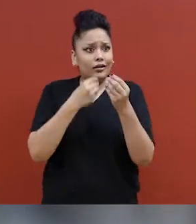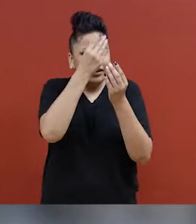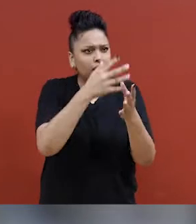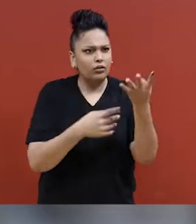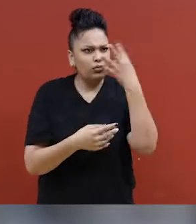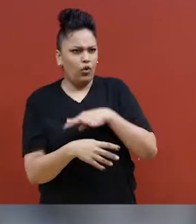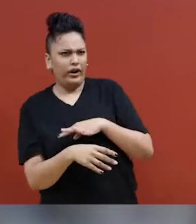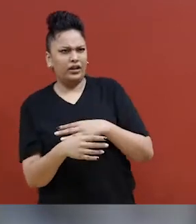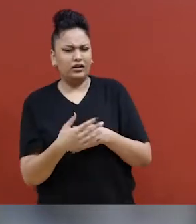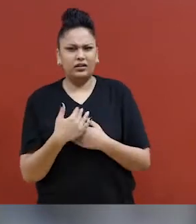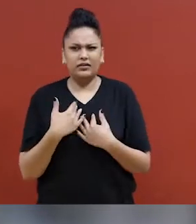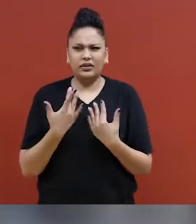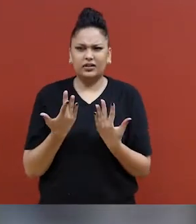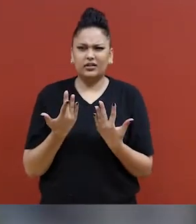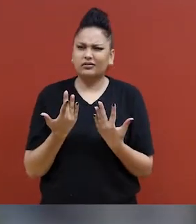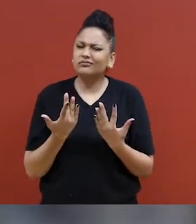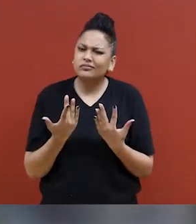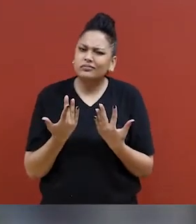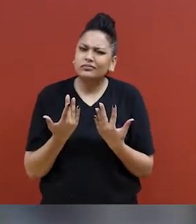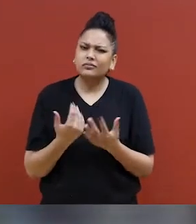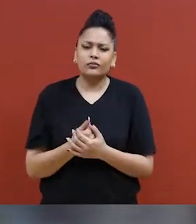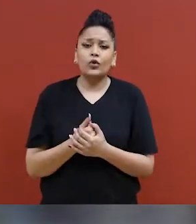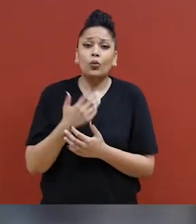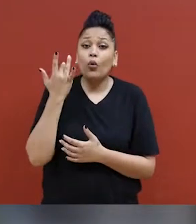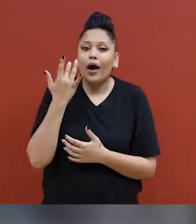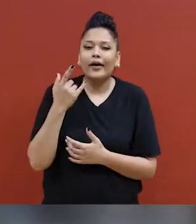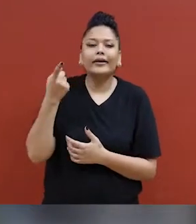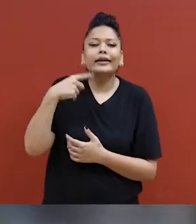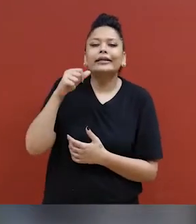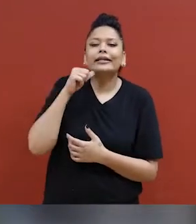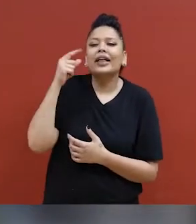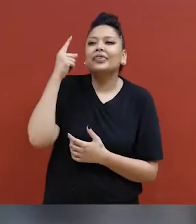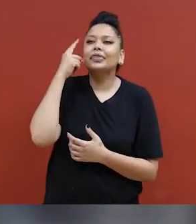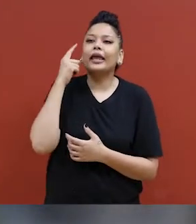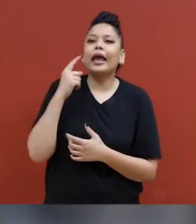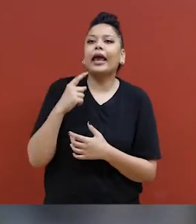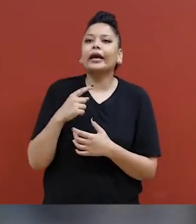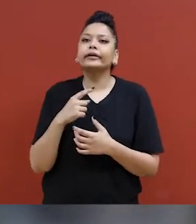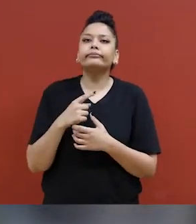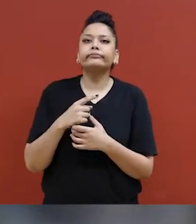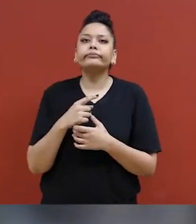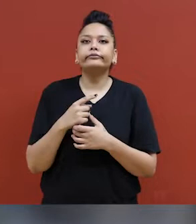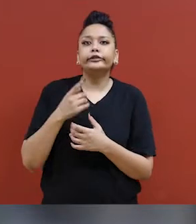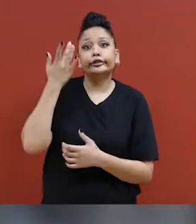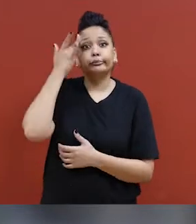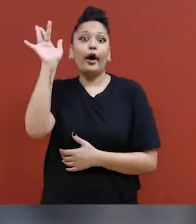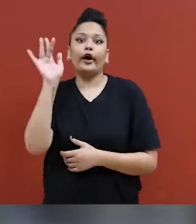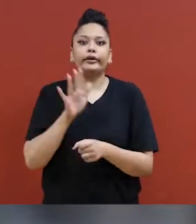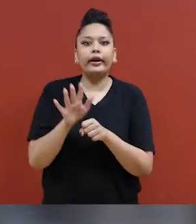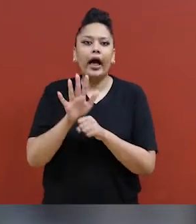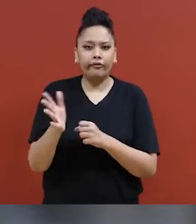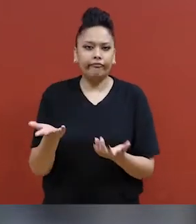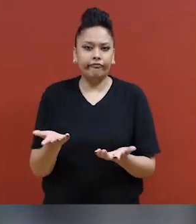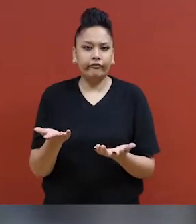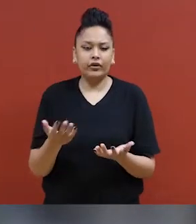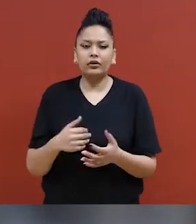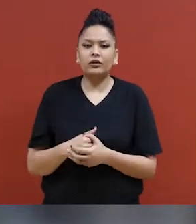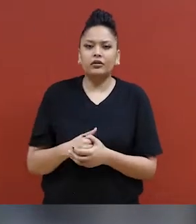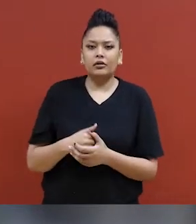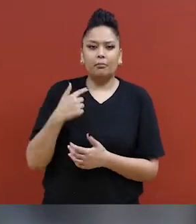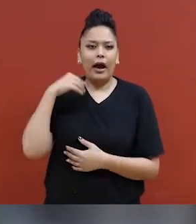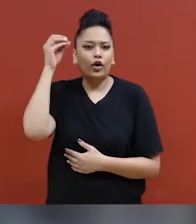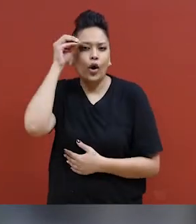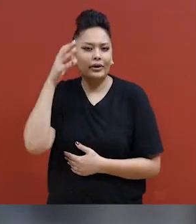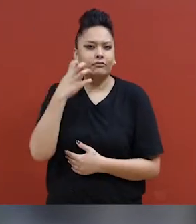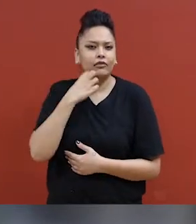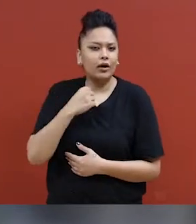to heart, and they just kind of brush them off because they don't think that you are smart enough to have that